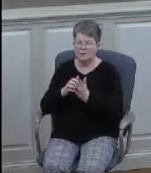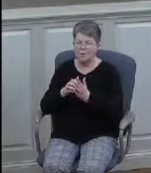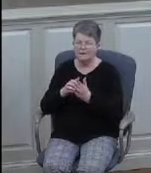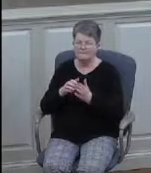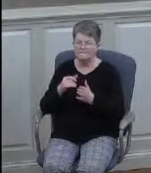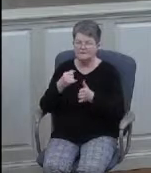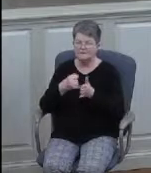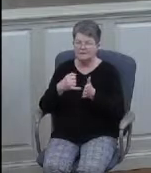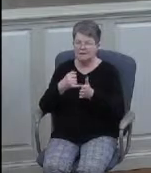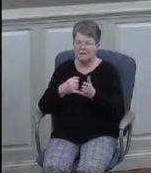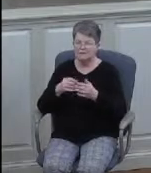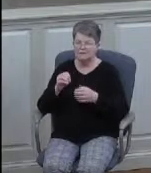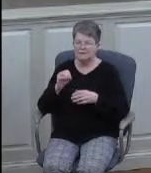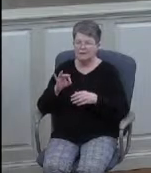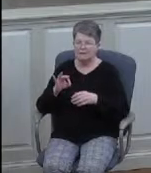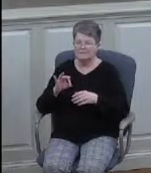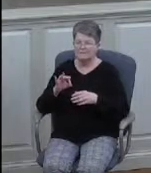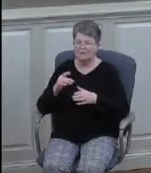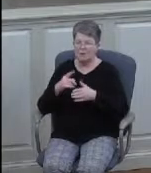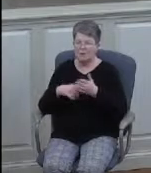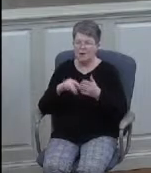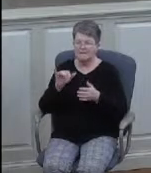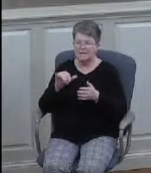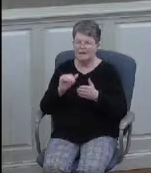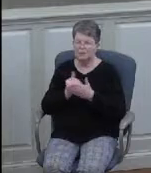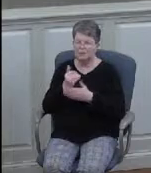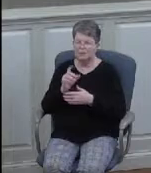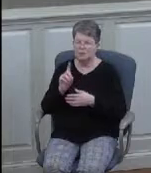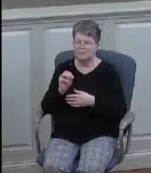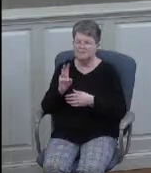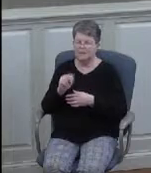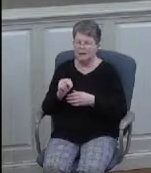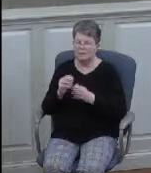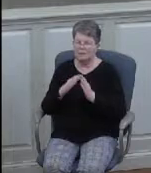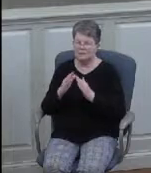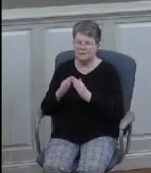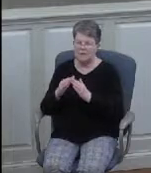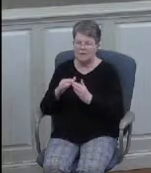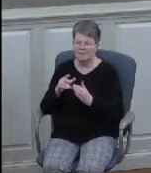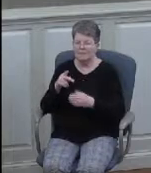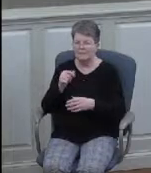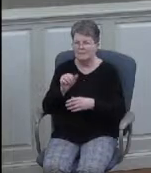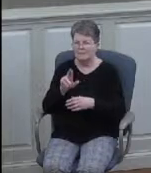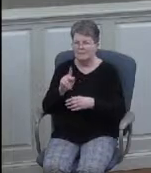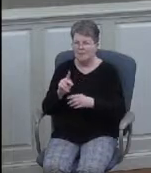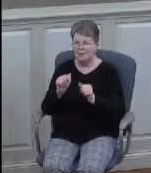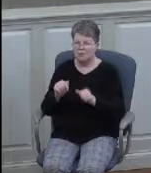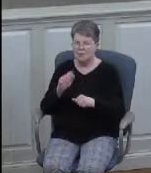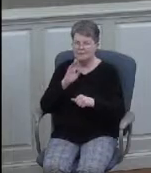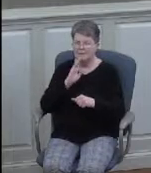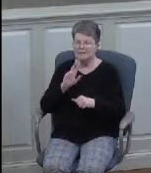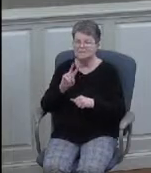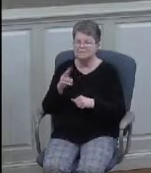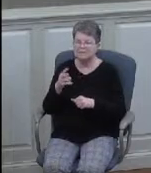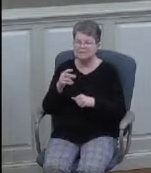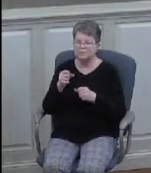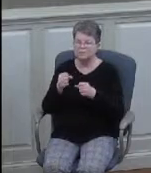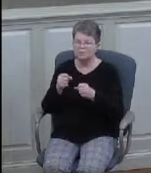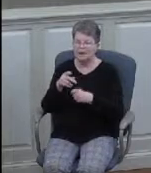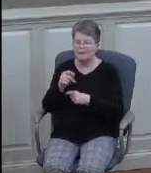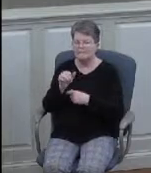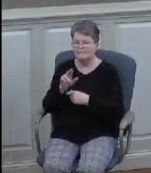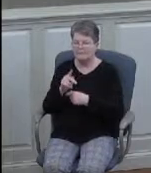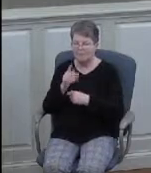of what that new downtown park could be, with Second Street Park. It would